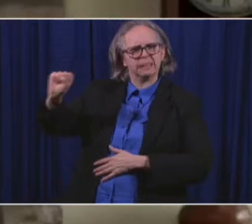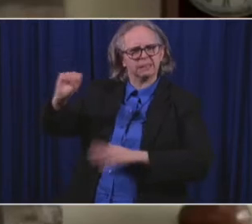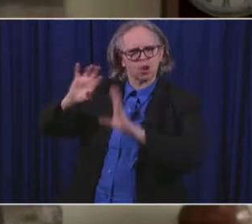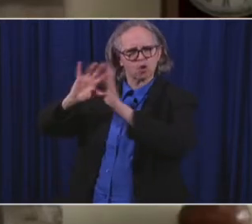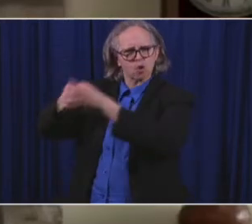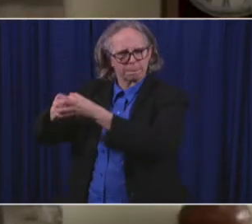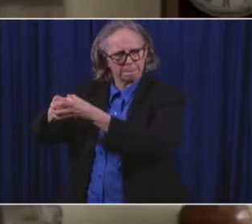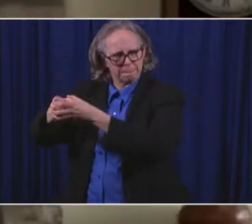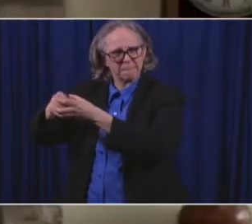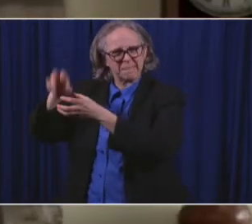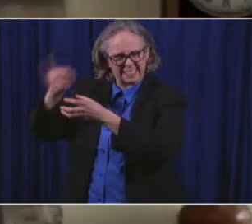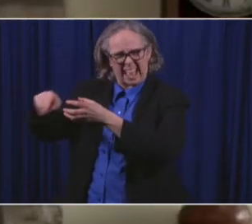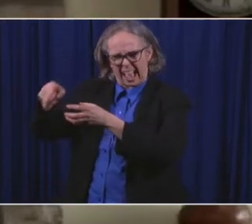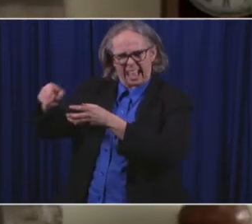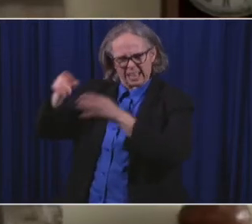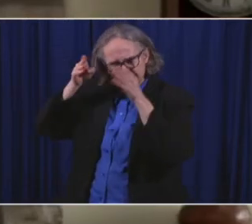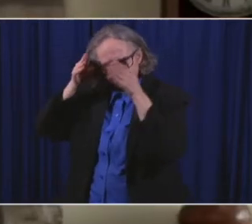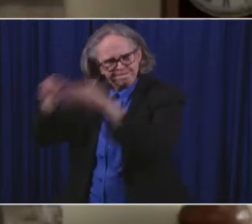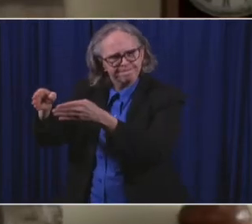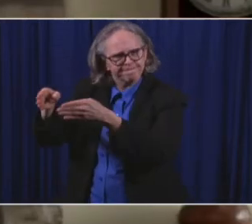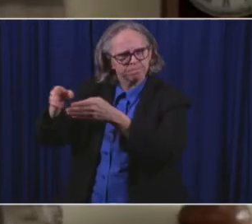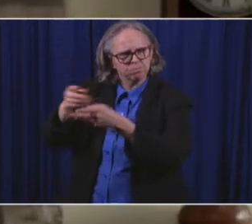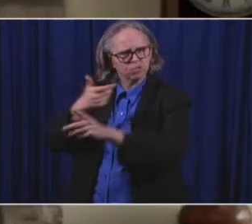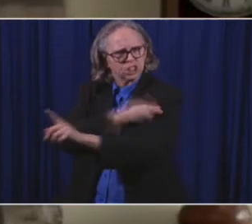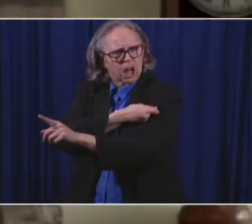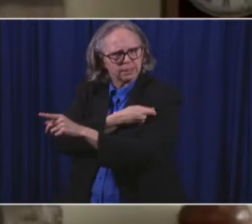that within their county.